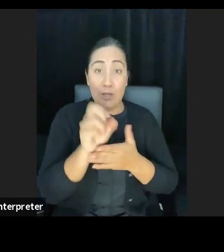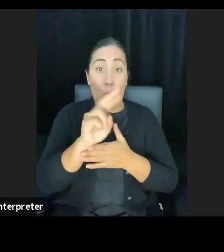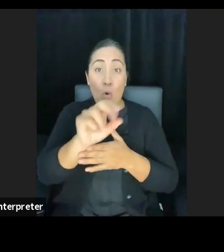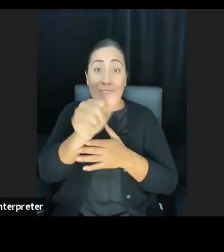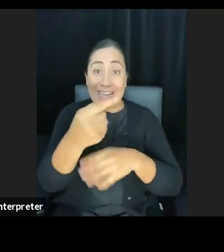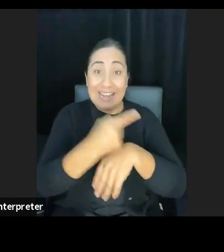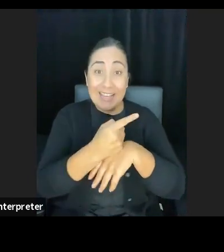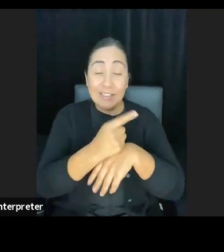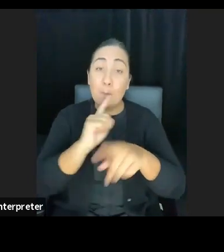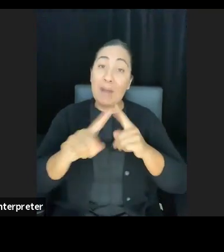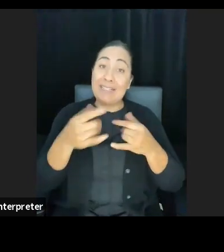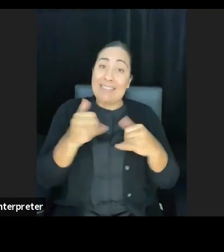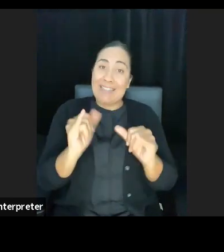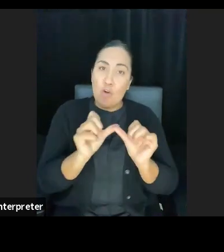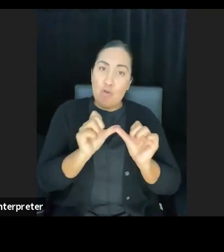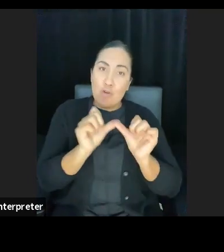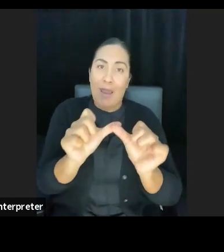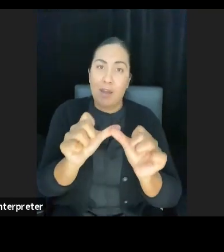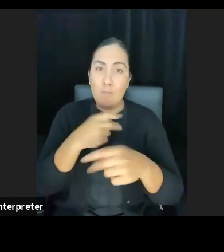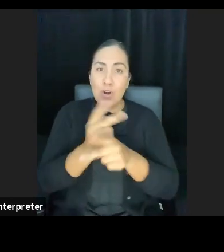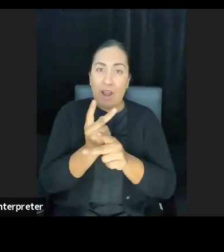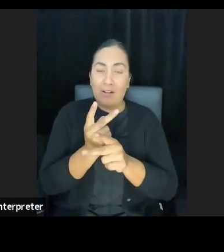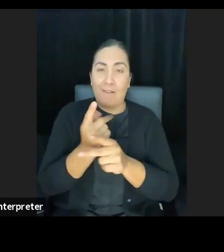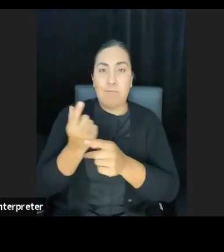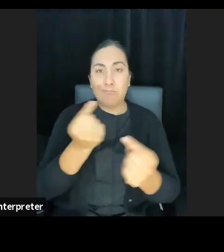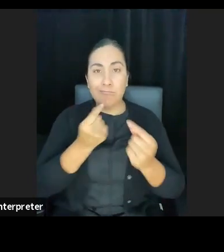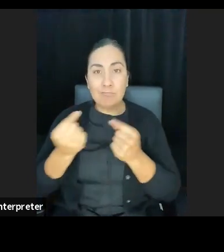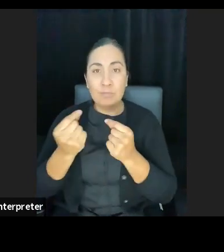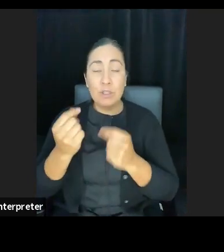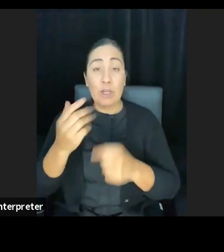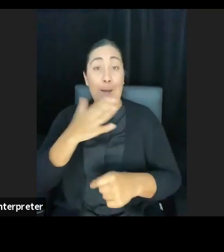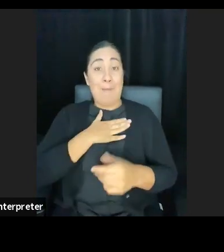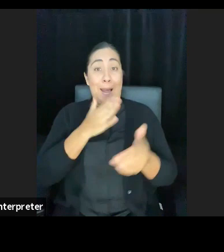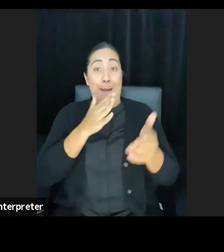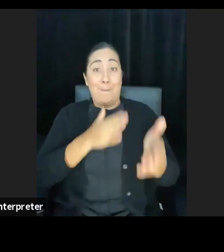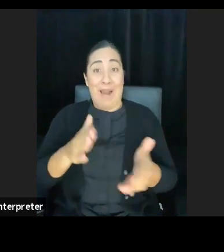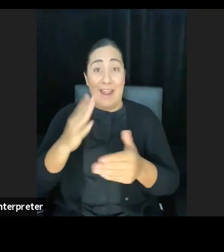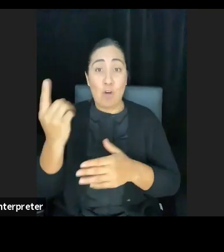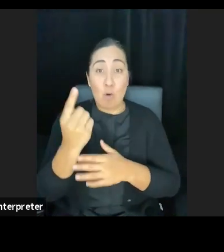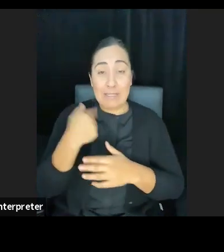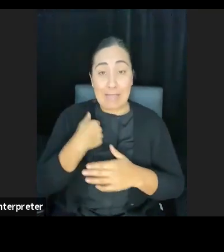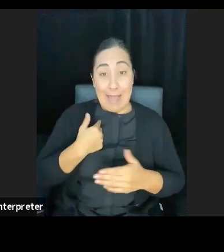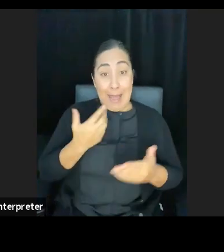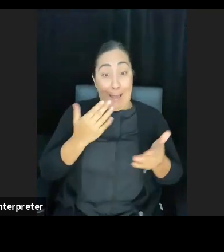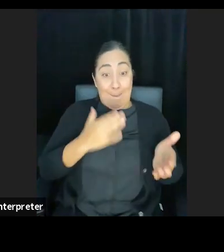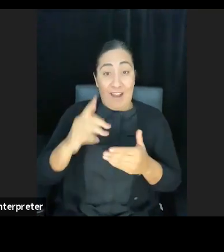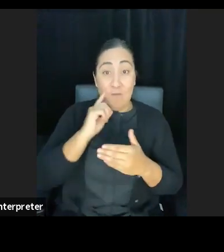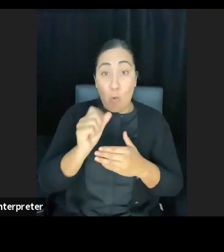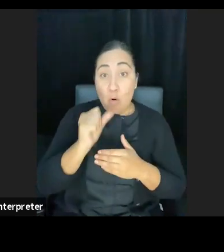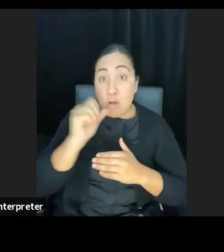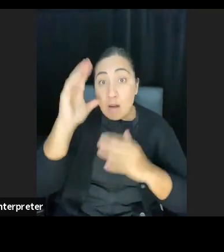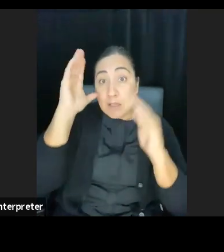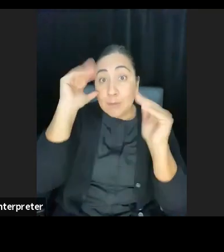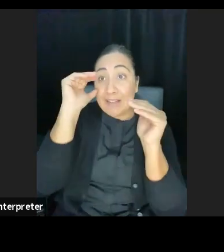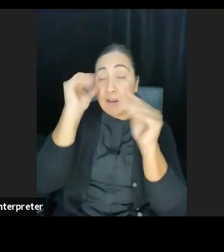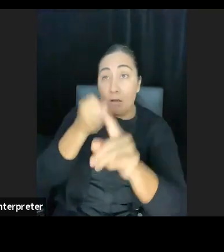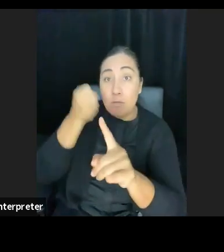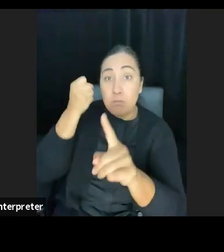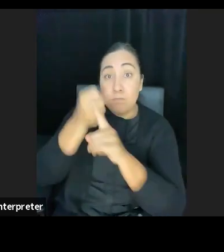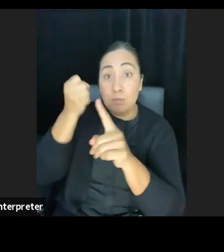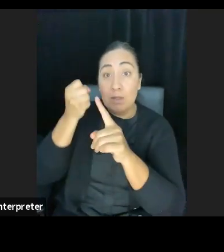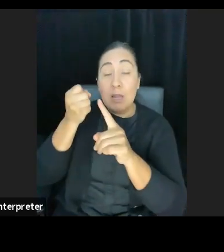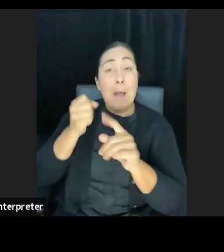So my planning has always been one where I plan for the unexpected. Potentially, I will be there